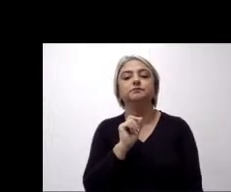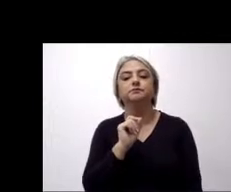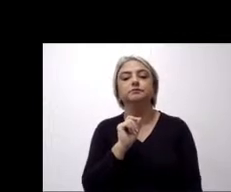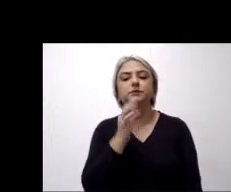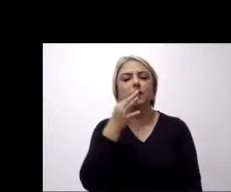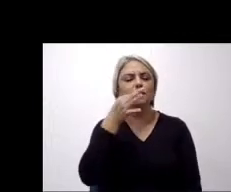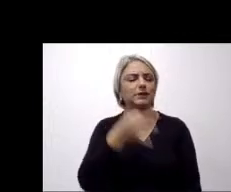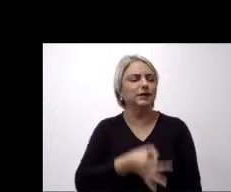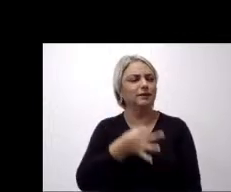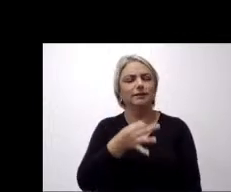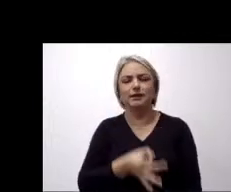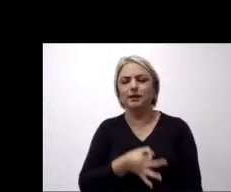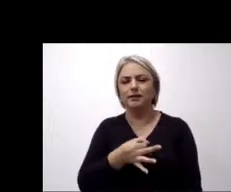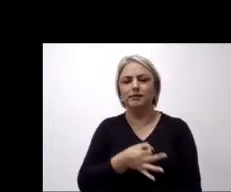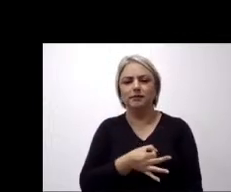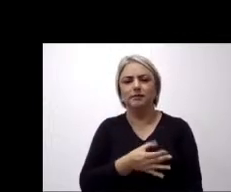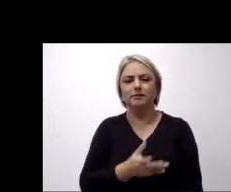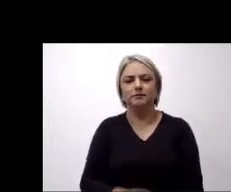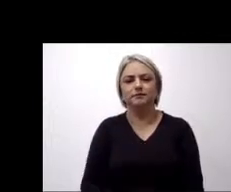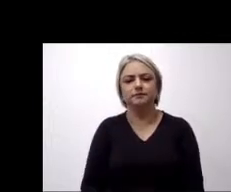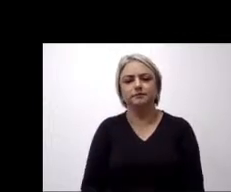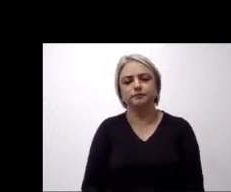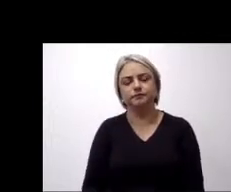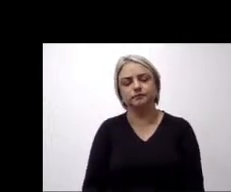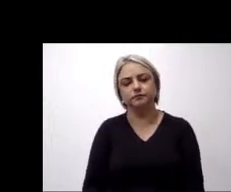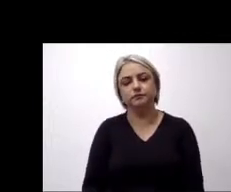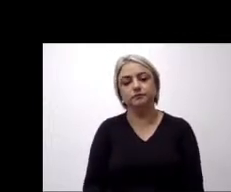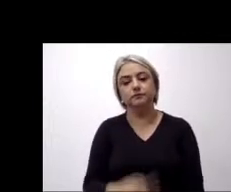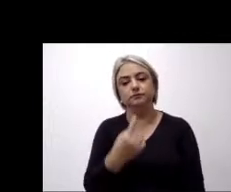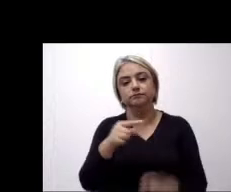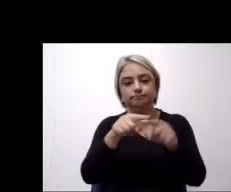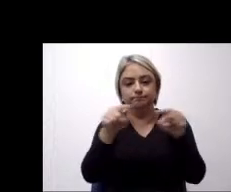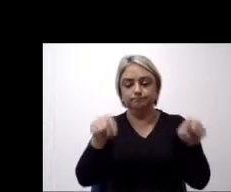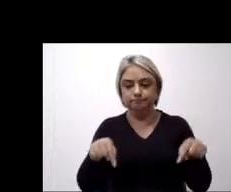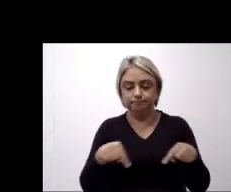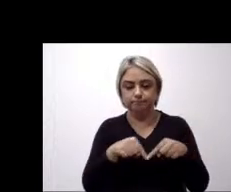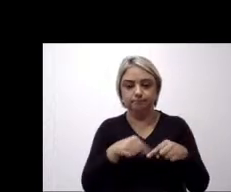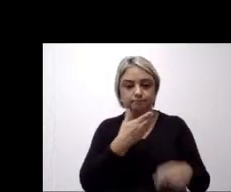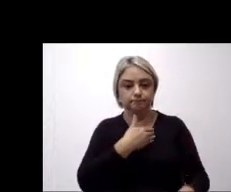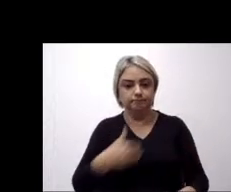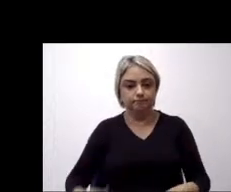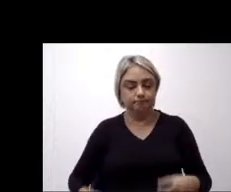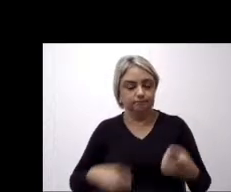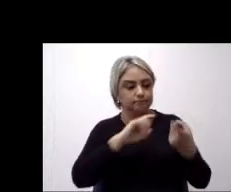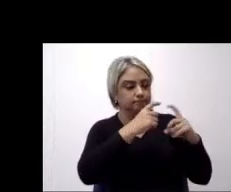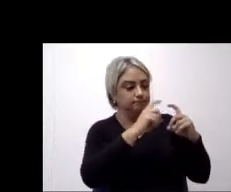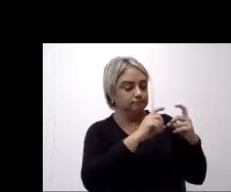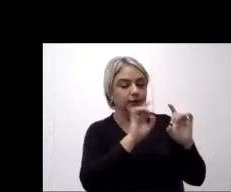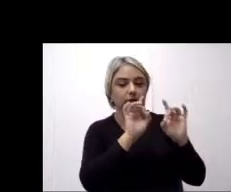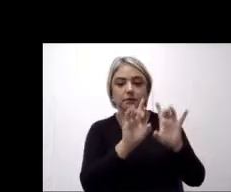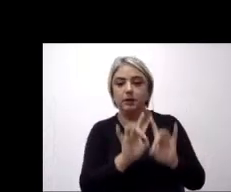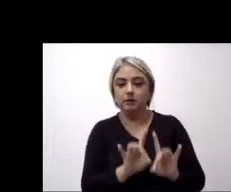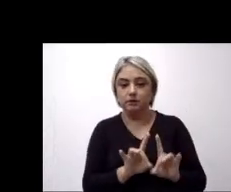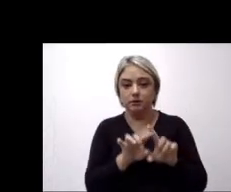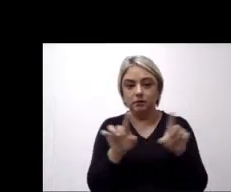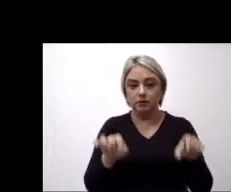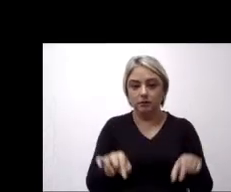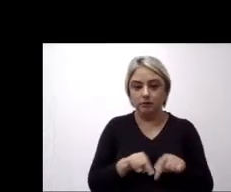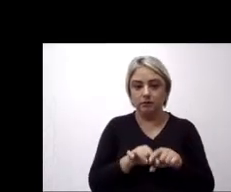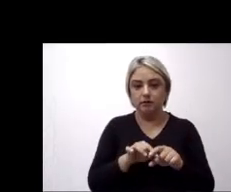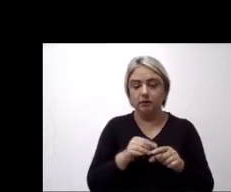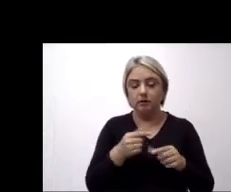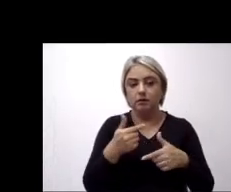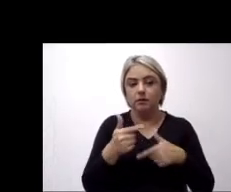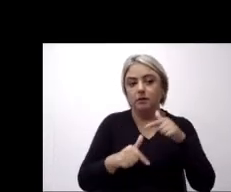bureaucracy, which is the office, which is the expert of shale gas, to answer to a problem agenda. The second and